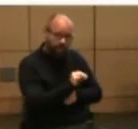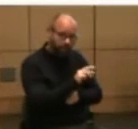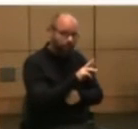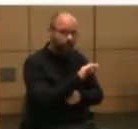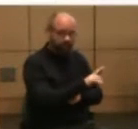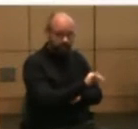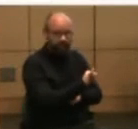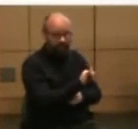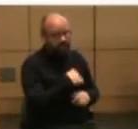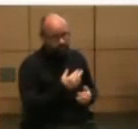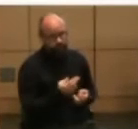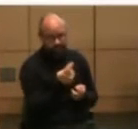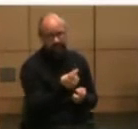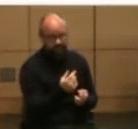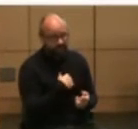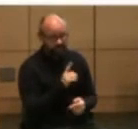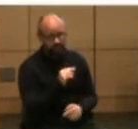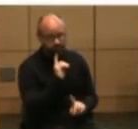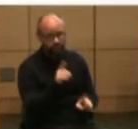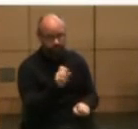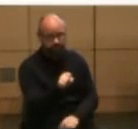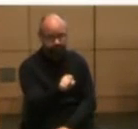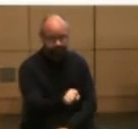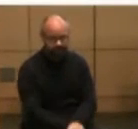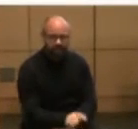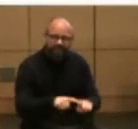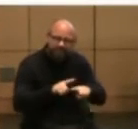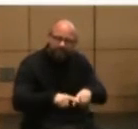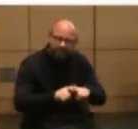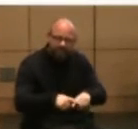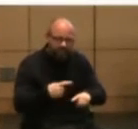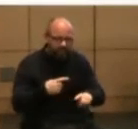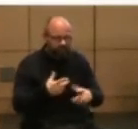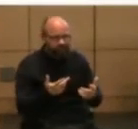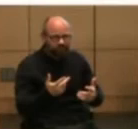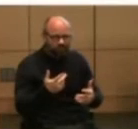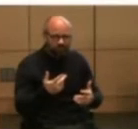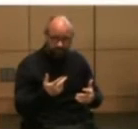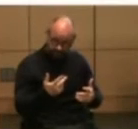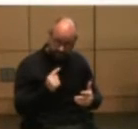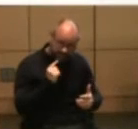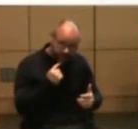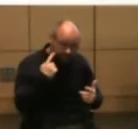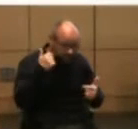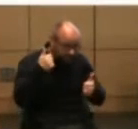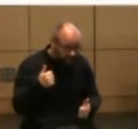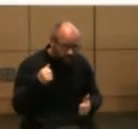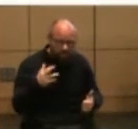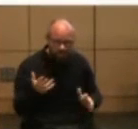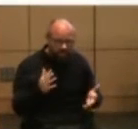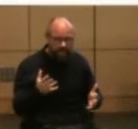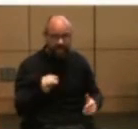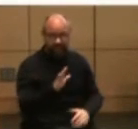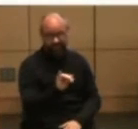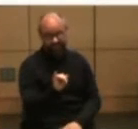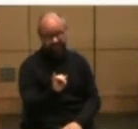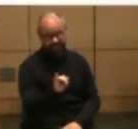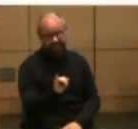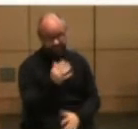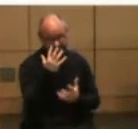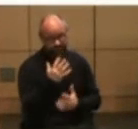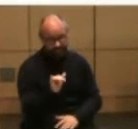and routinely order. But again, it depends on the level of the hearing loss, and sometimes it's what their insurance will pay for,